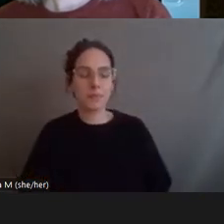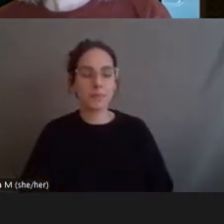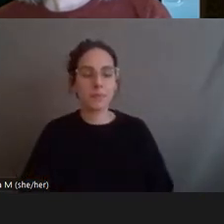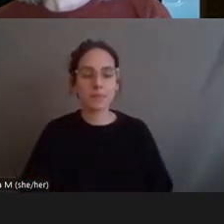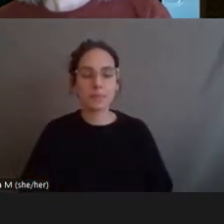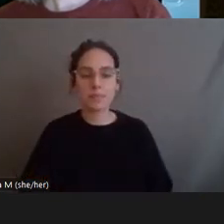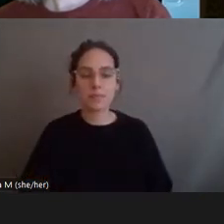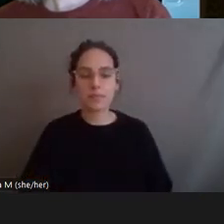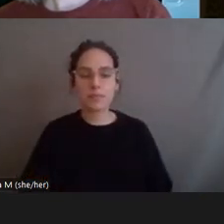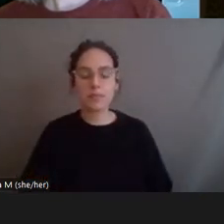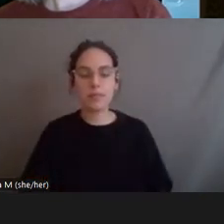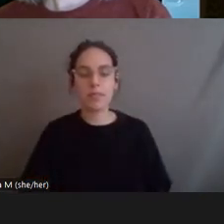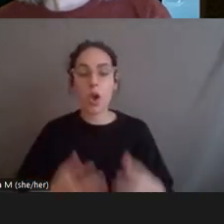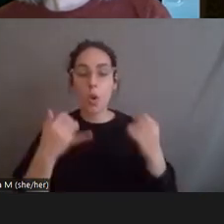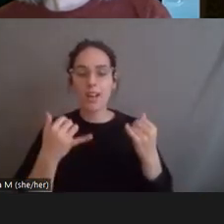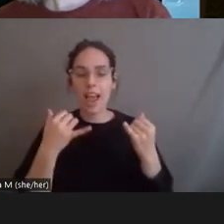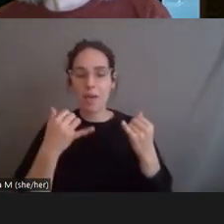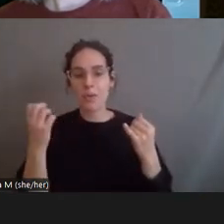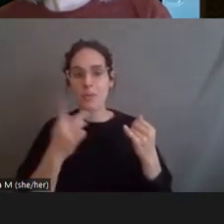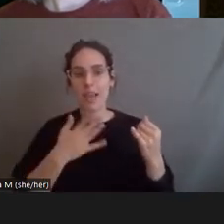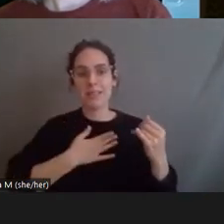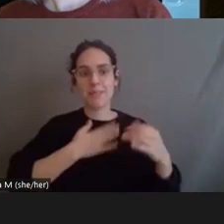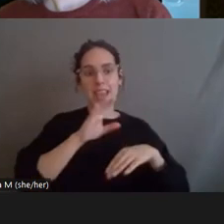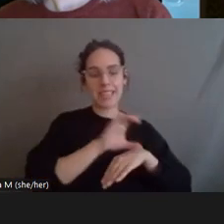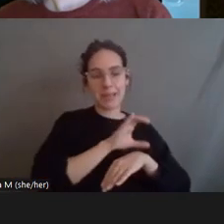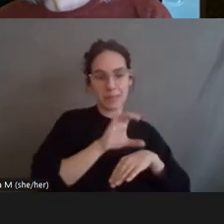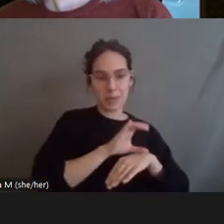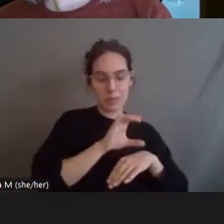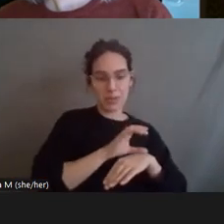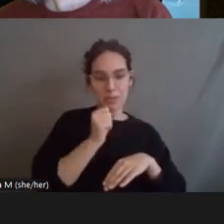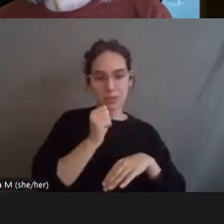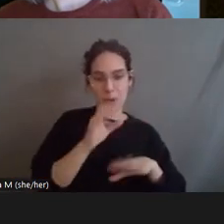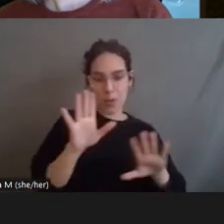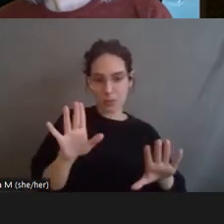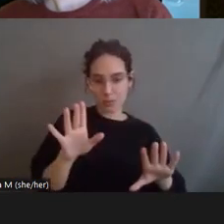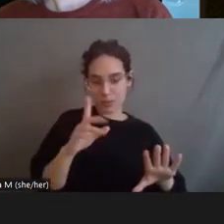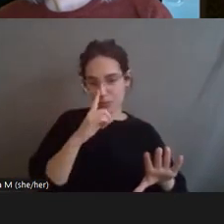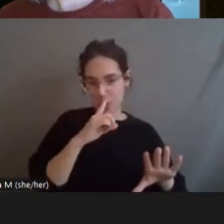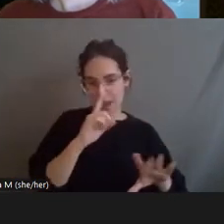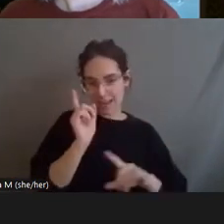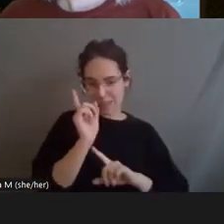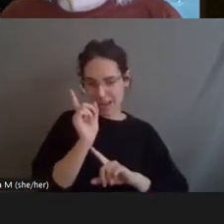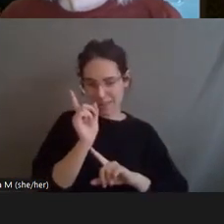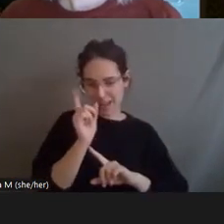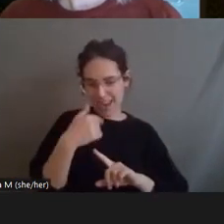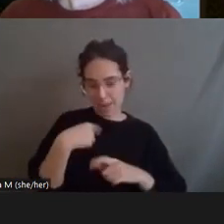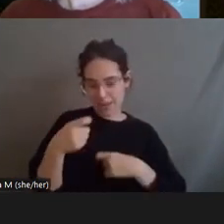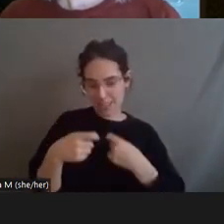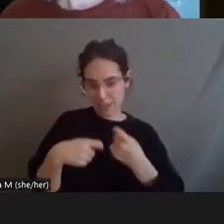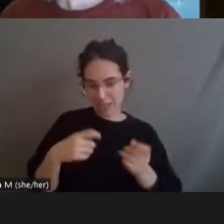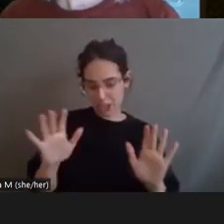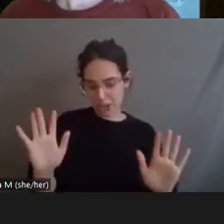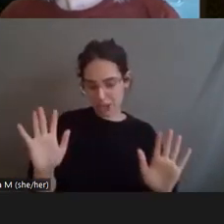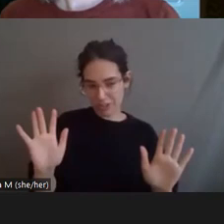And now I'm going to transition back to my computer. So a few moments of silence here. Give me 1 second.